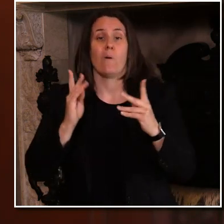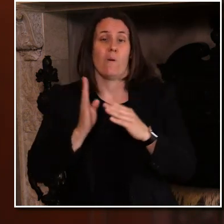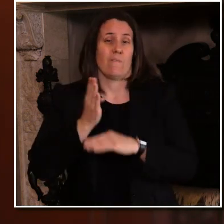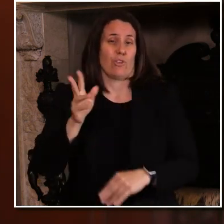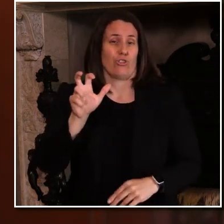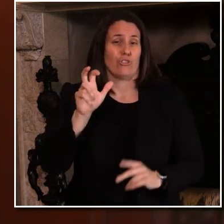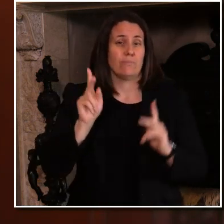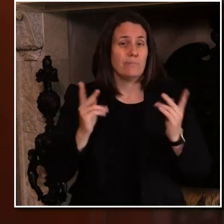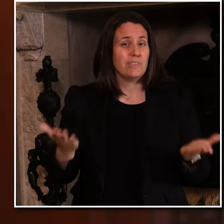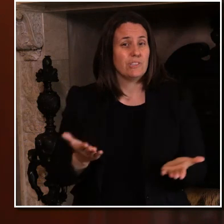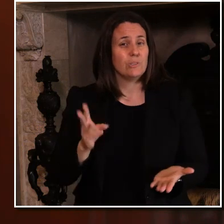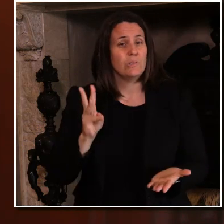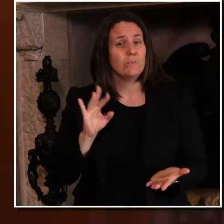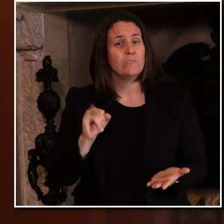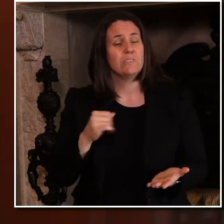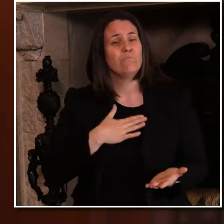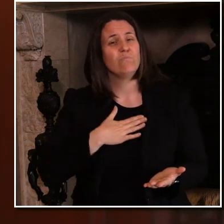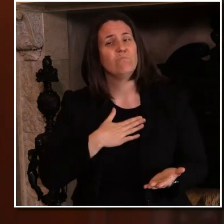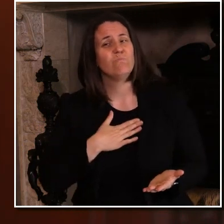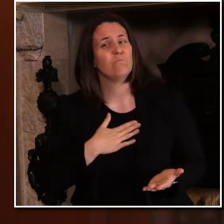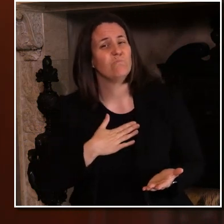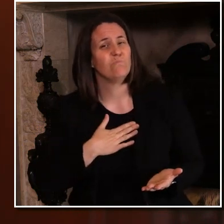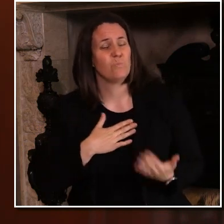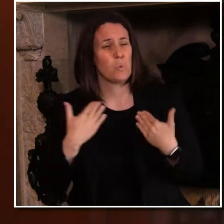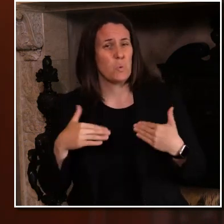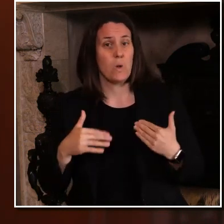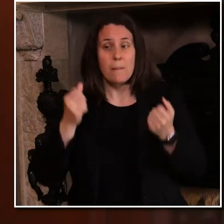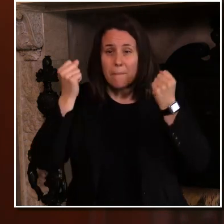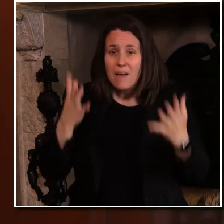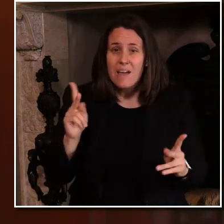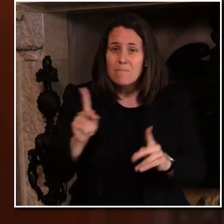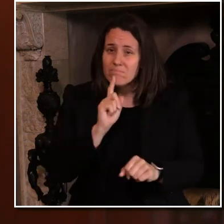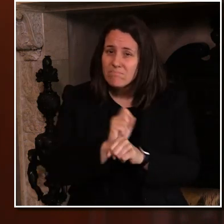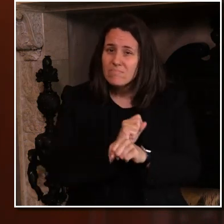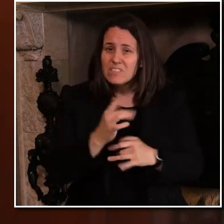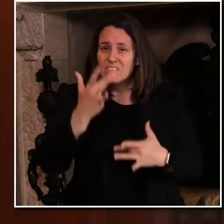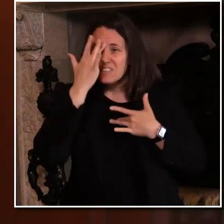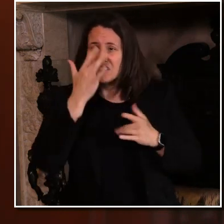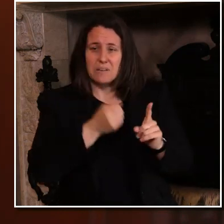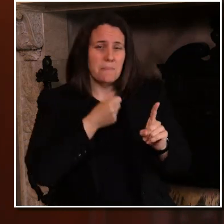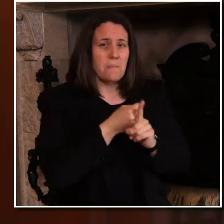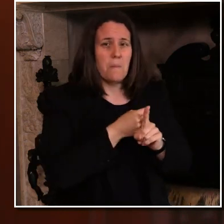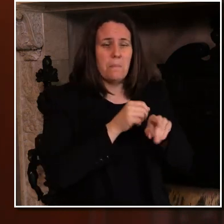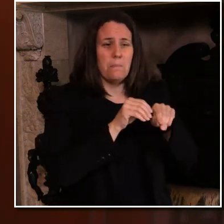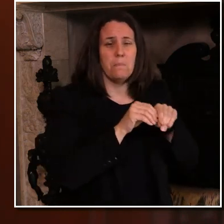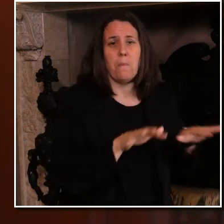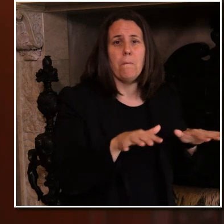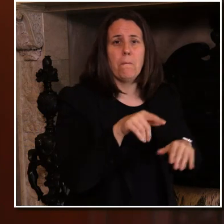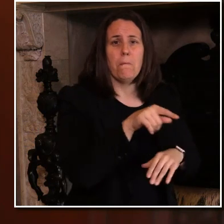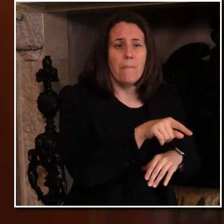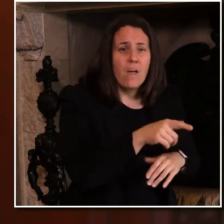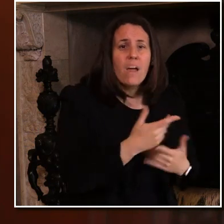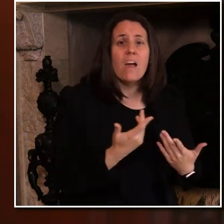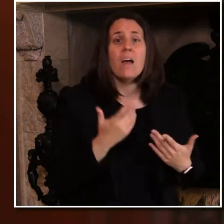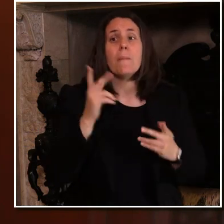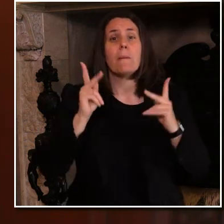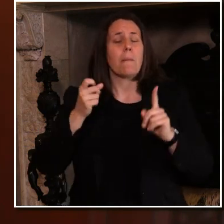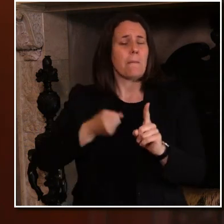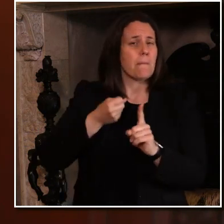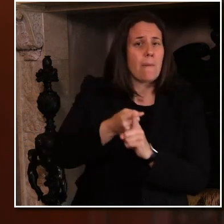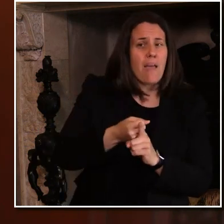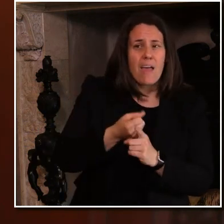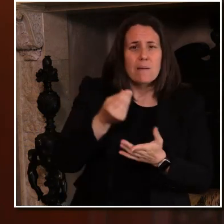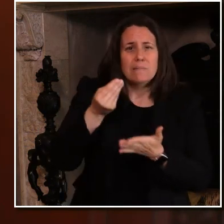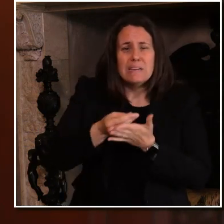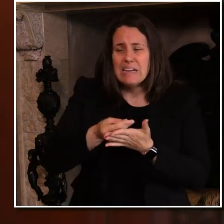are experiencing economic uncertainty. People in this state are scared, and they want us to